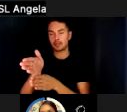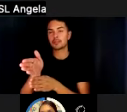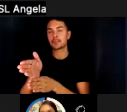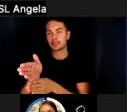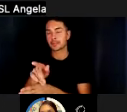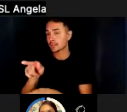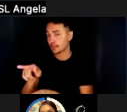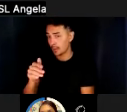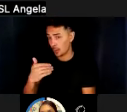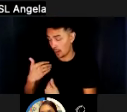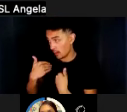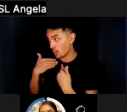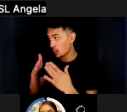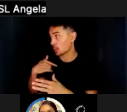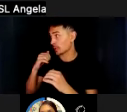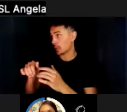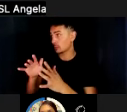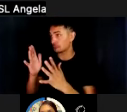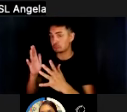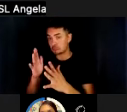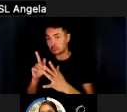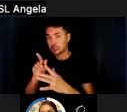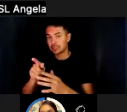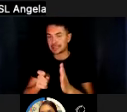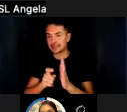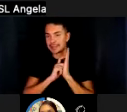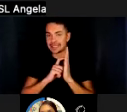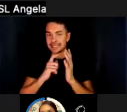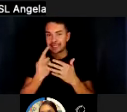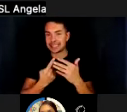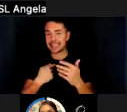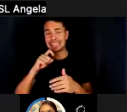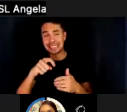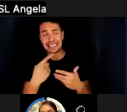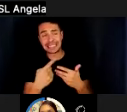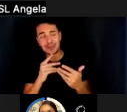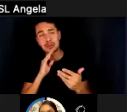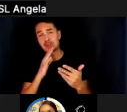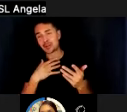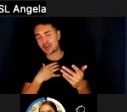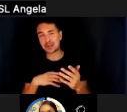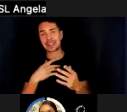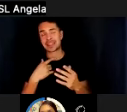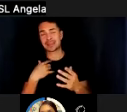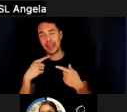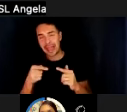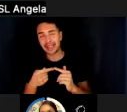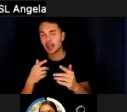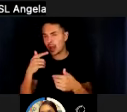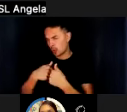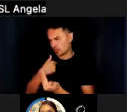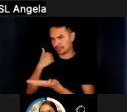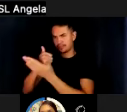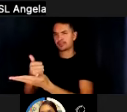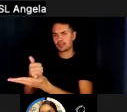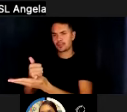there ways that we can meet some of those immediate needs, that we can still, do what it is that we're here to do, if that